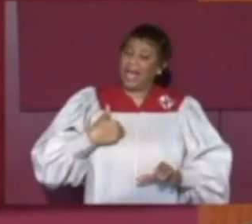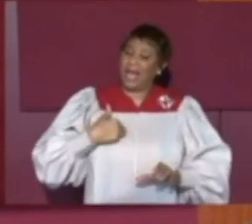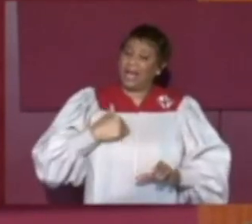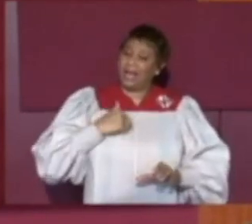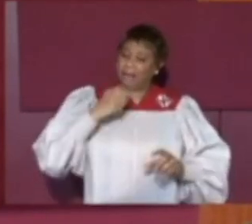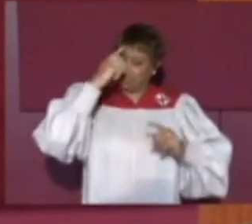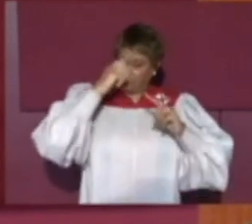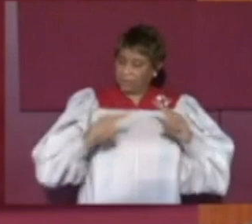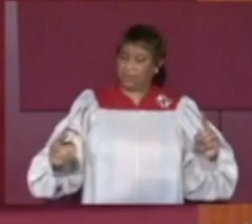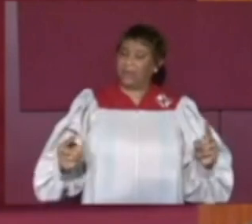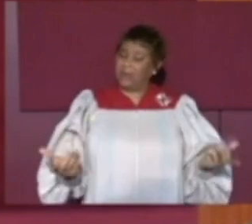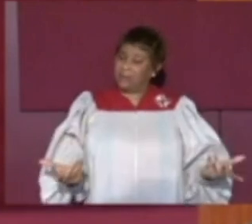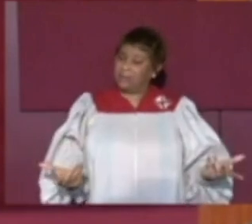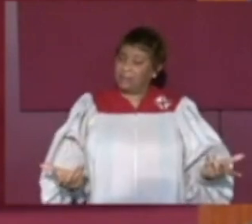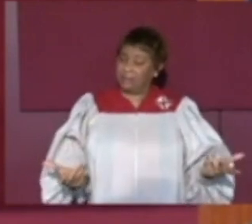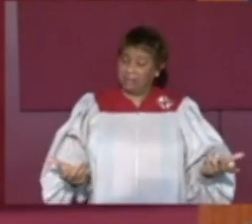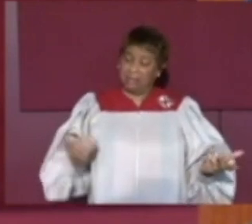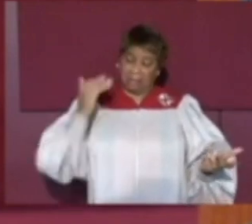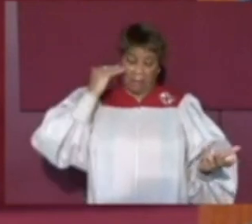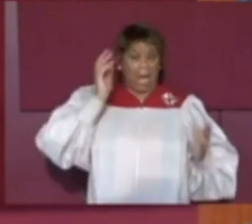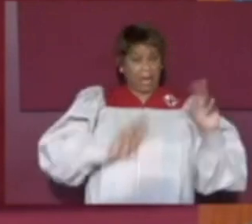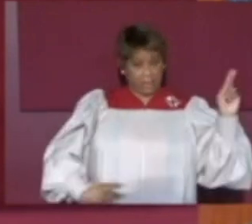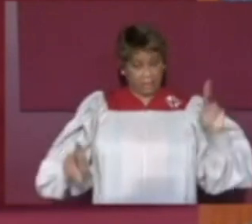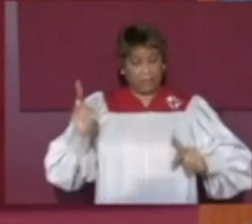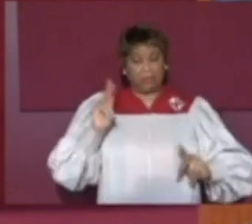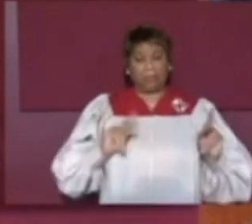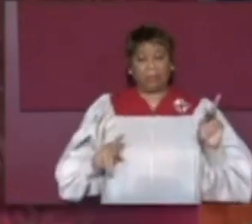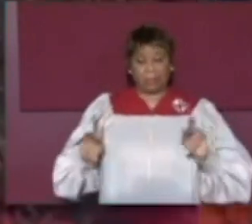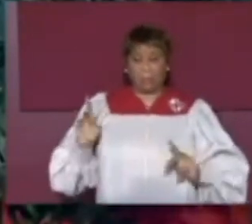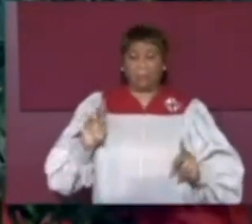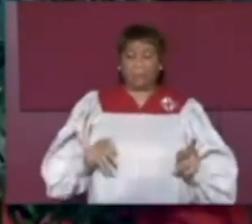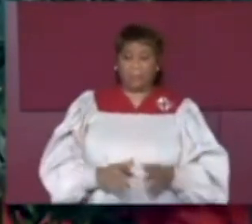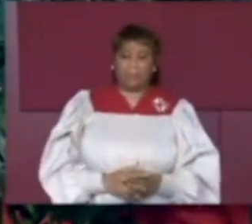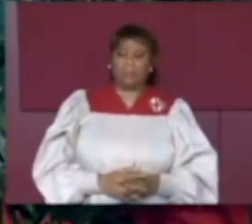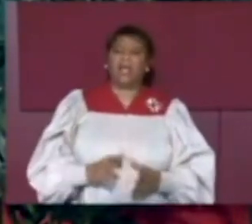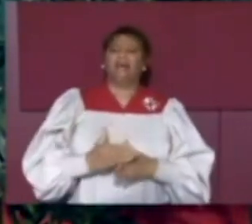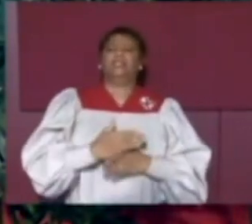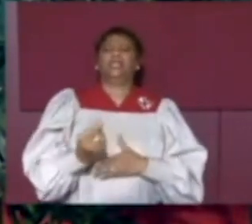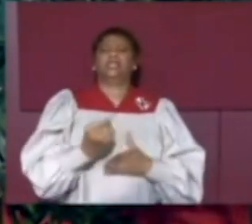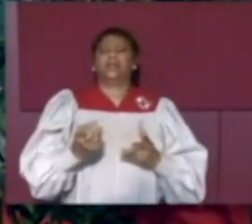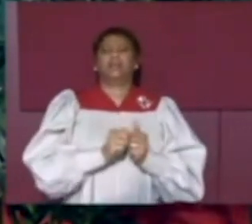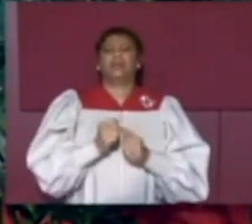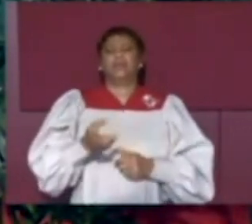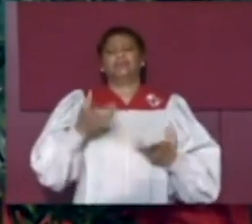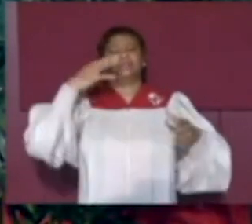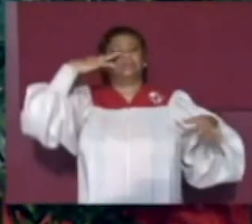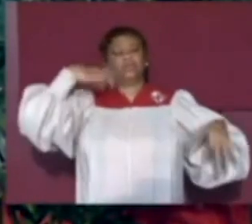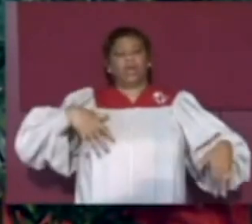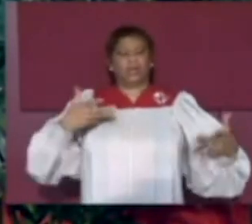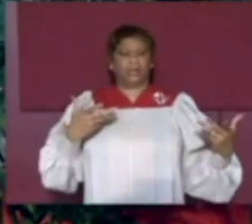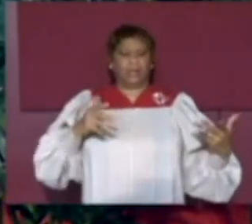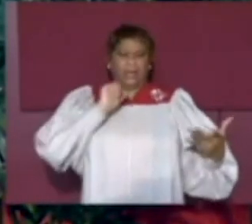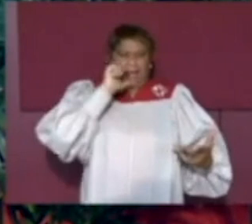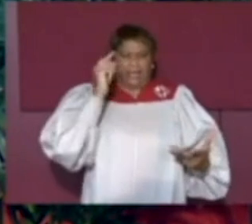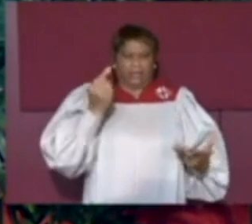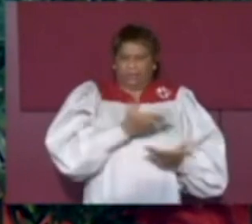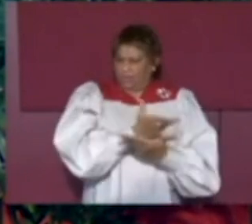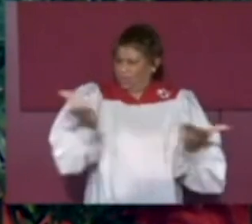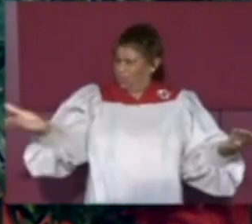with. I know people, I'm gonna share something with you, maybe shocking. Y'all not the only people I